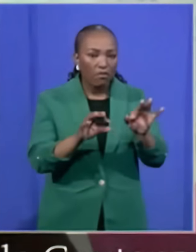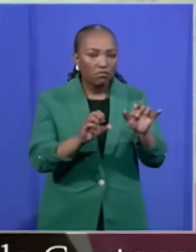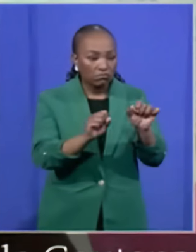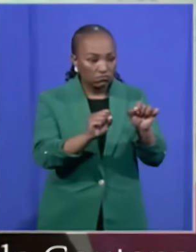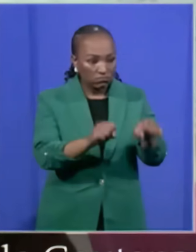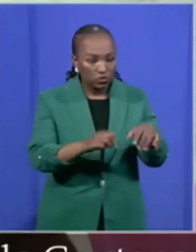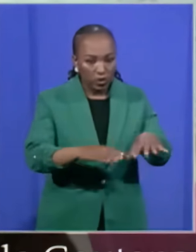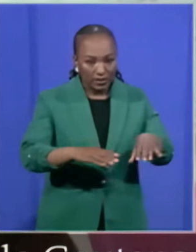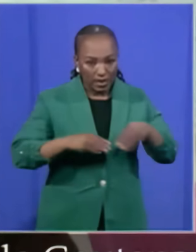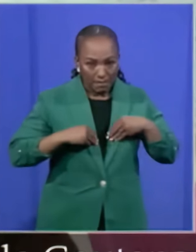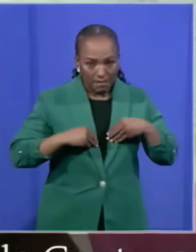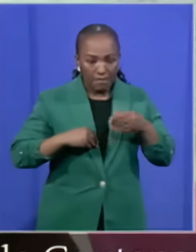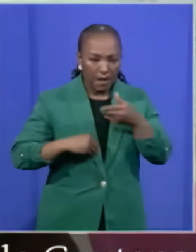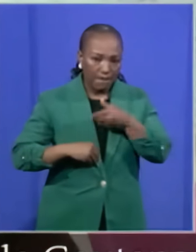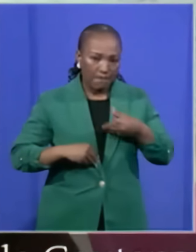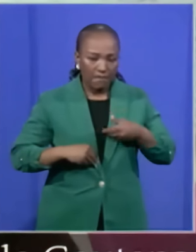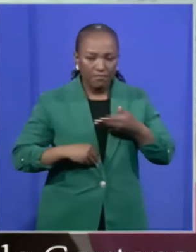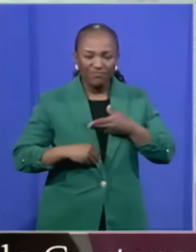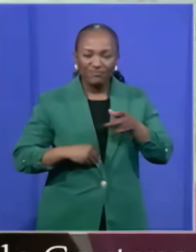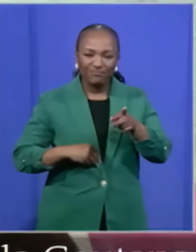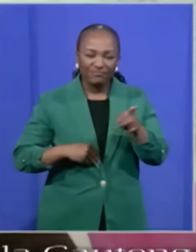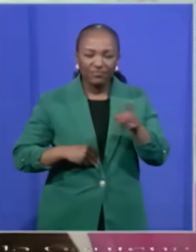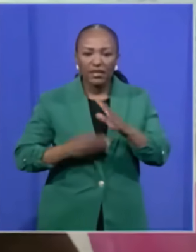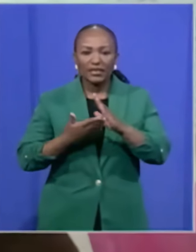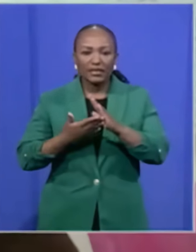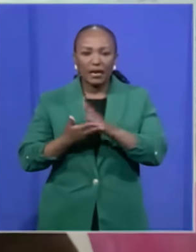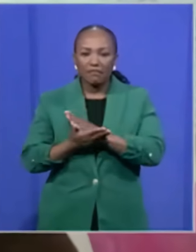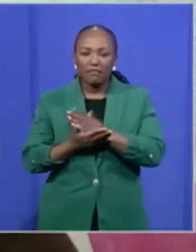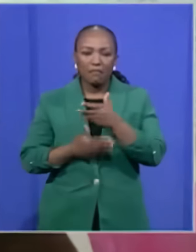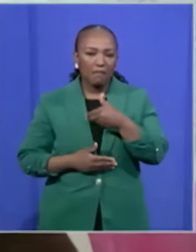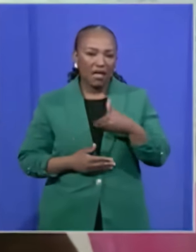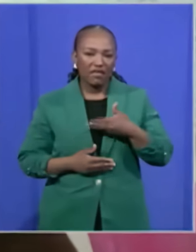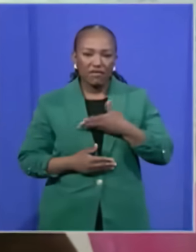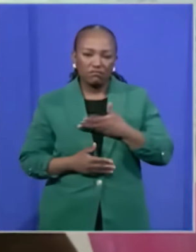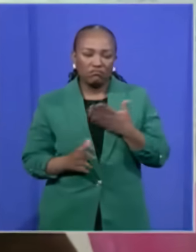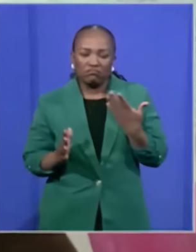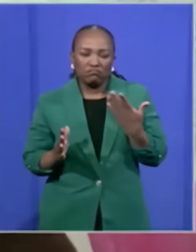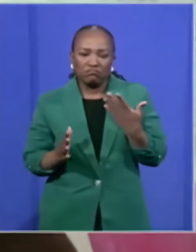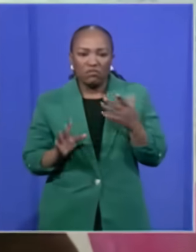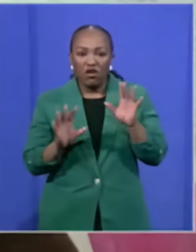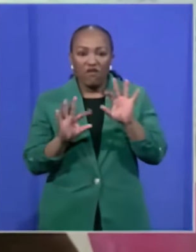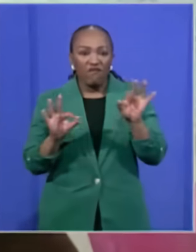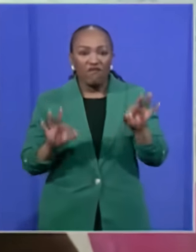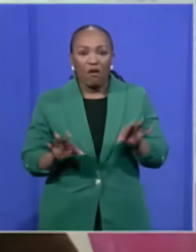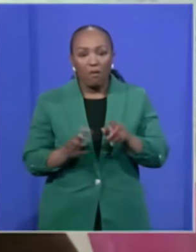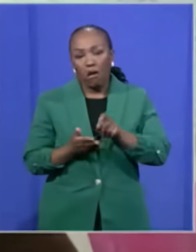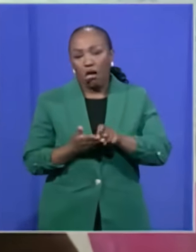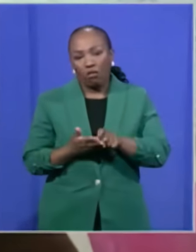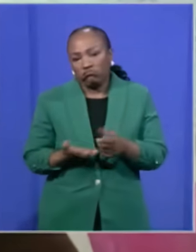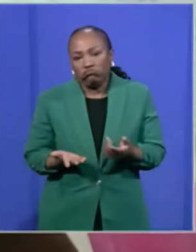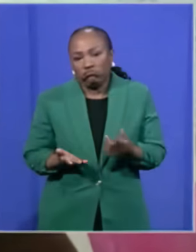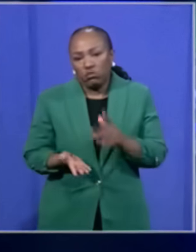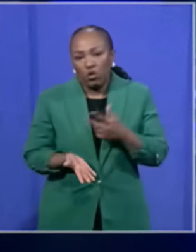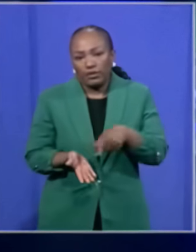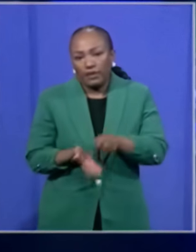of the parents. And some of the parents are not really signing those forms.